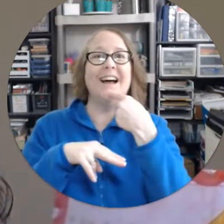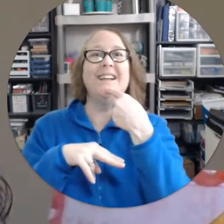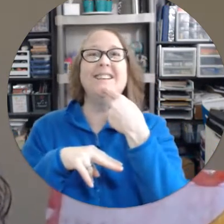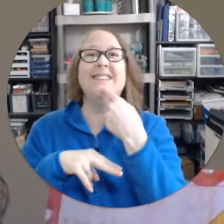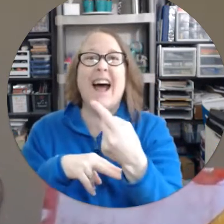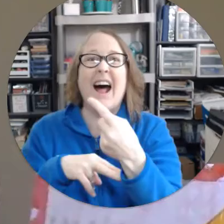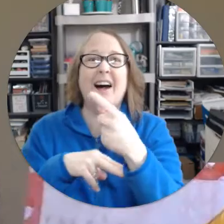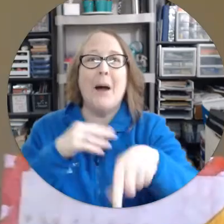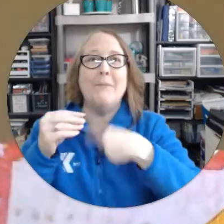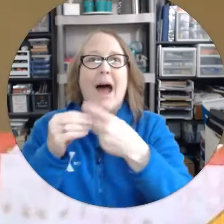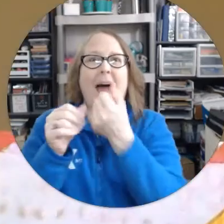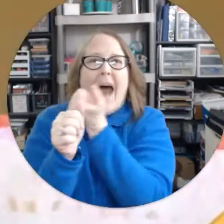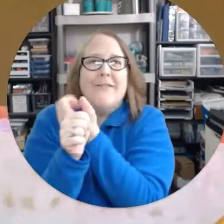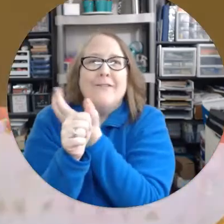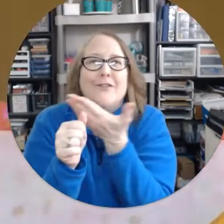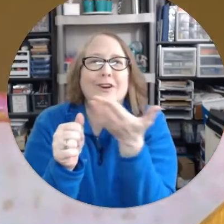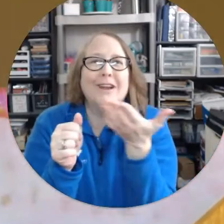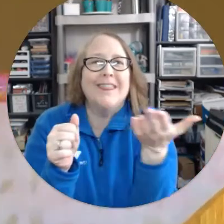everything.